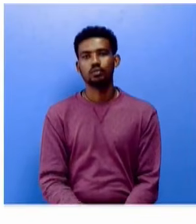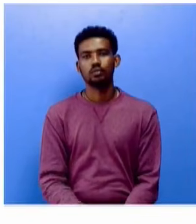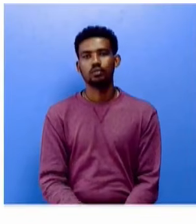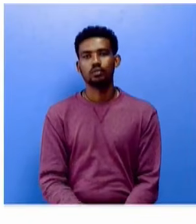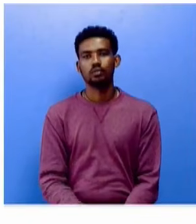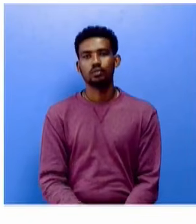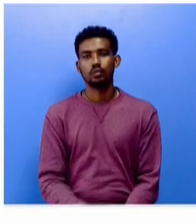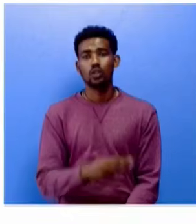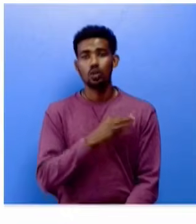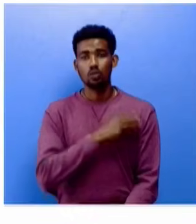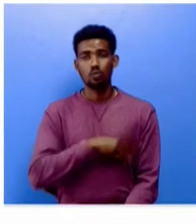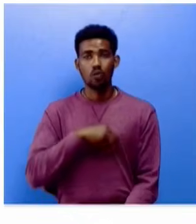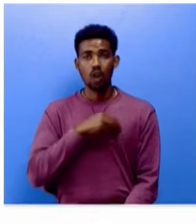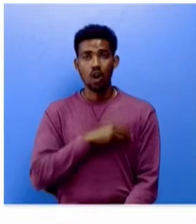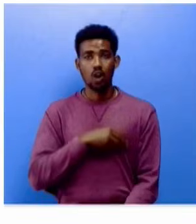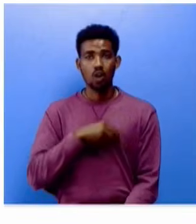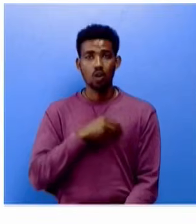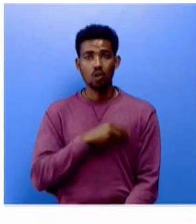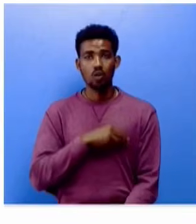Do you know what obligation means?